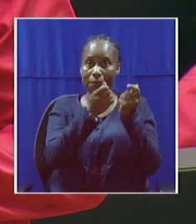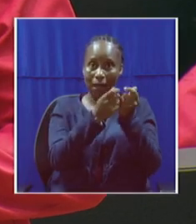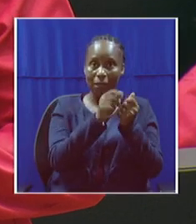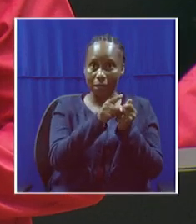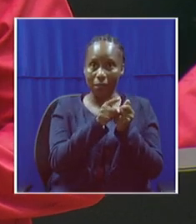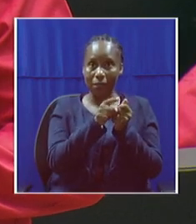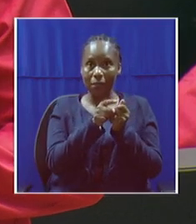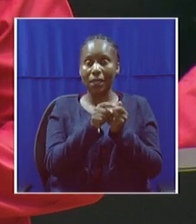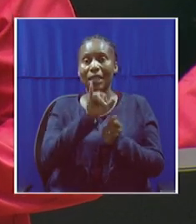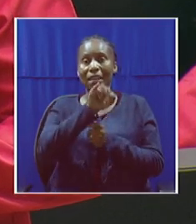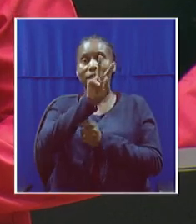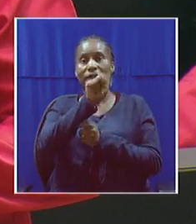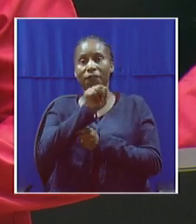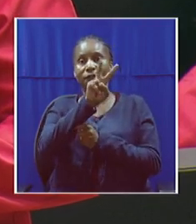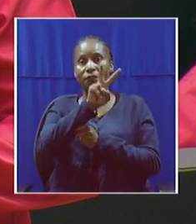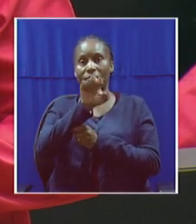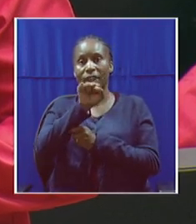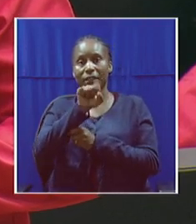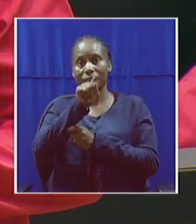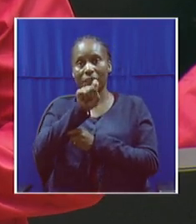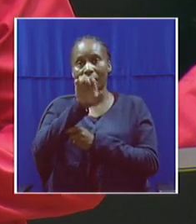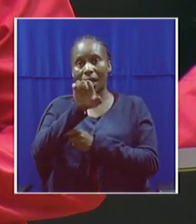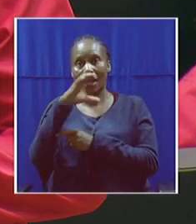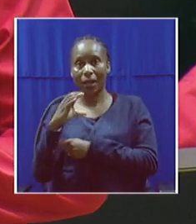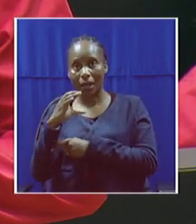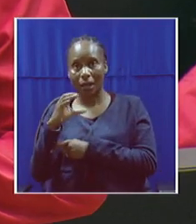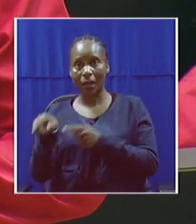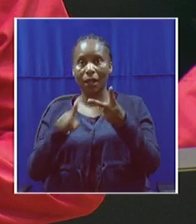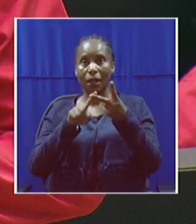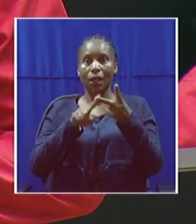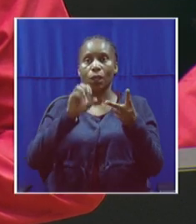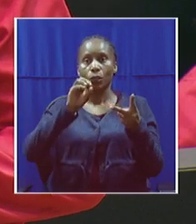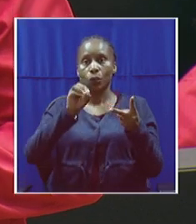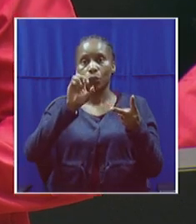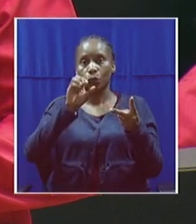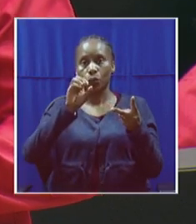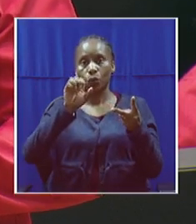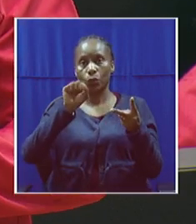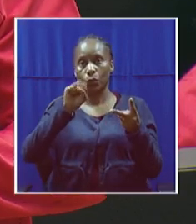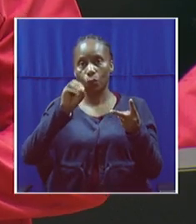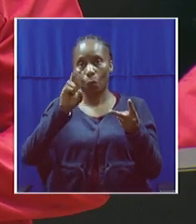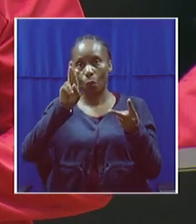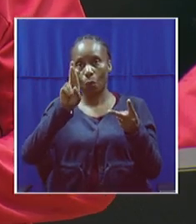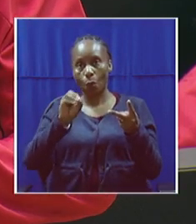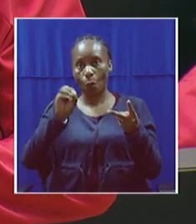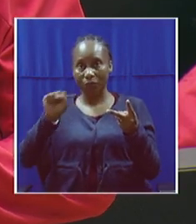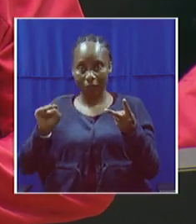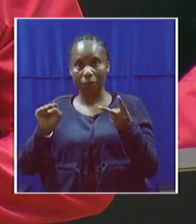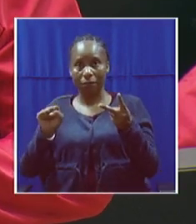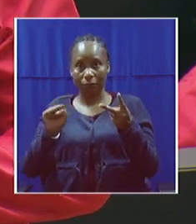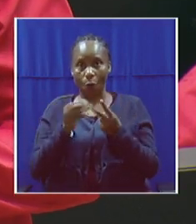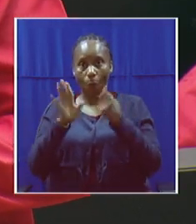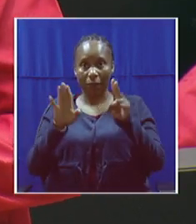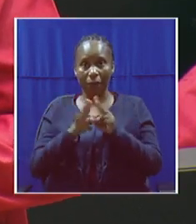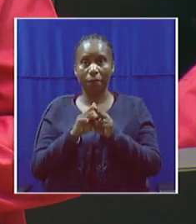Management Standard Bank is George Soros foundations and some of the ideas that are